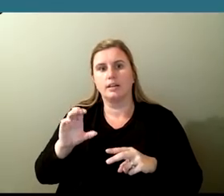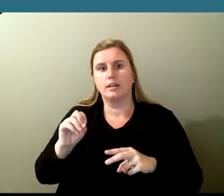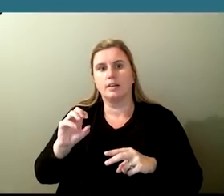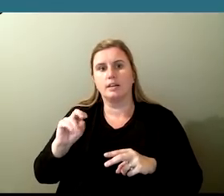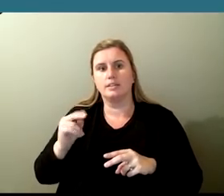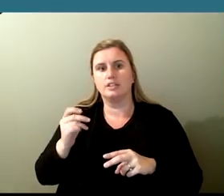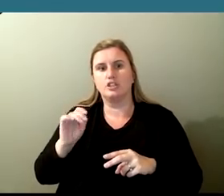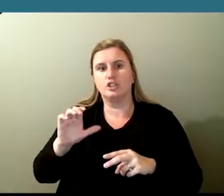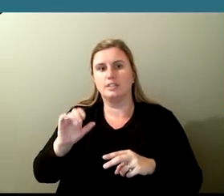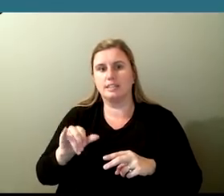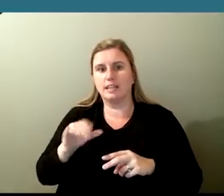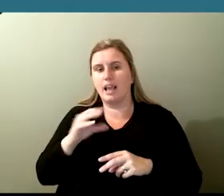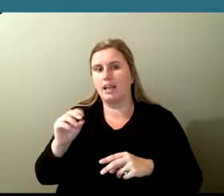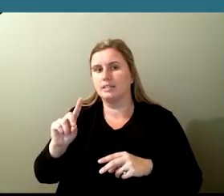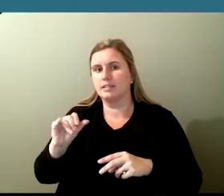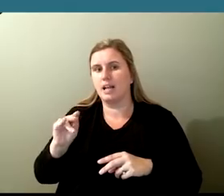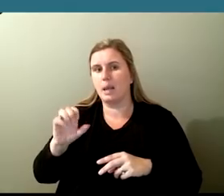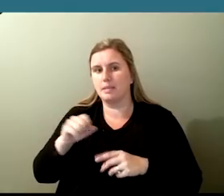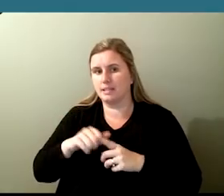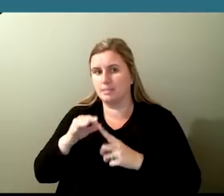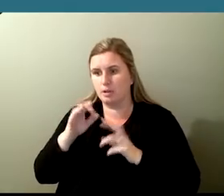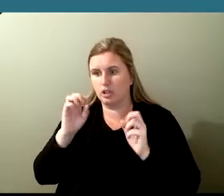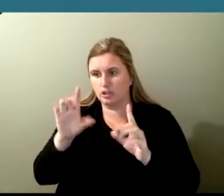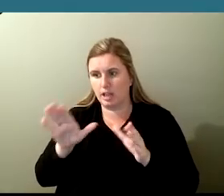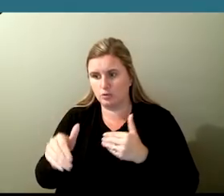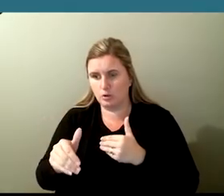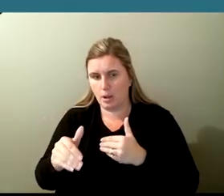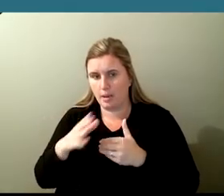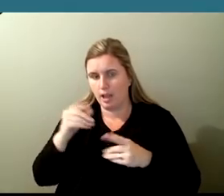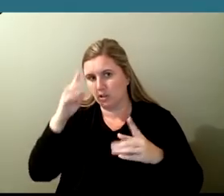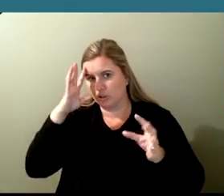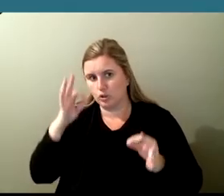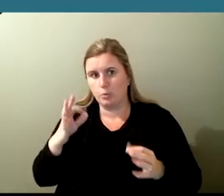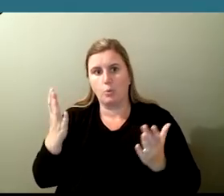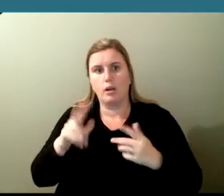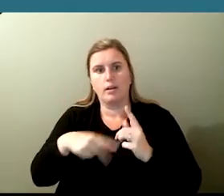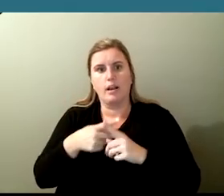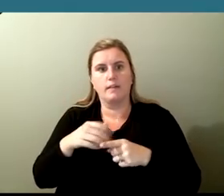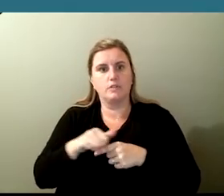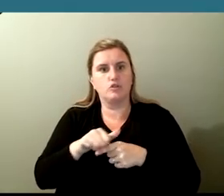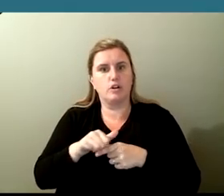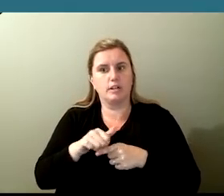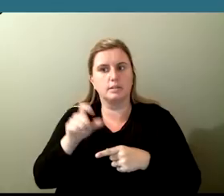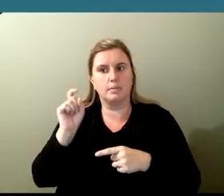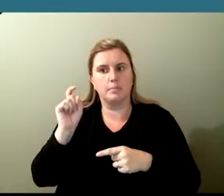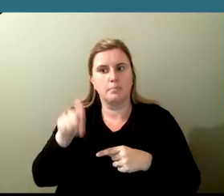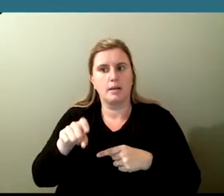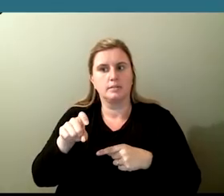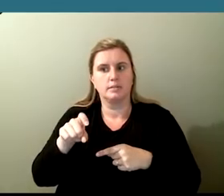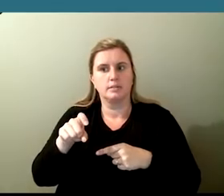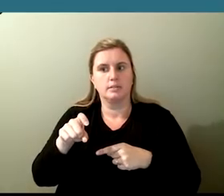dynamics in the special education classroom and determining what kinds of trainings